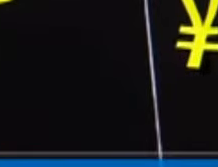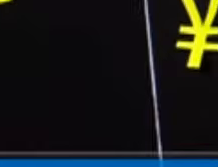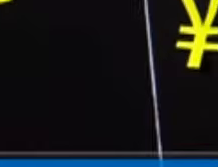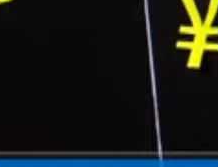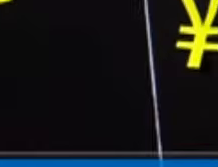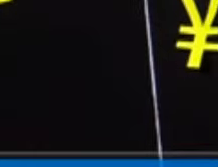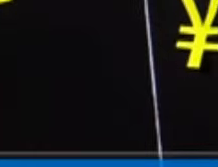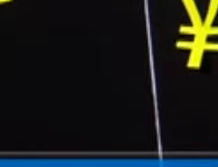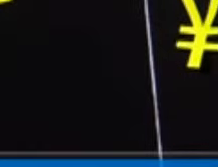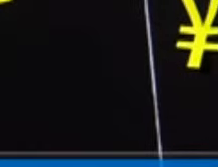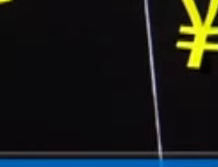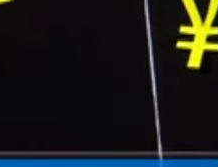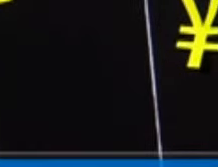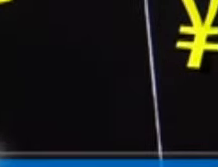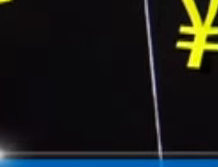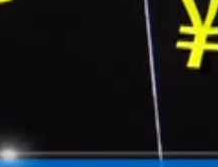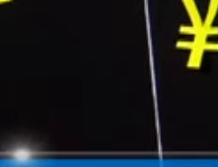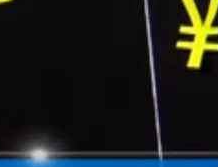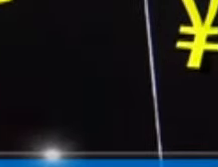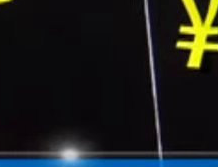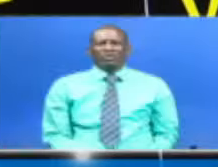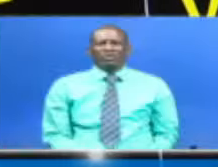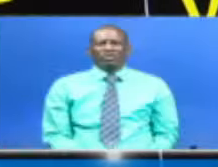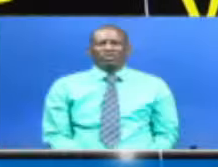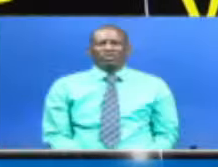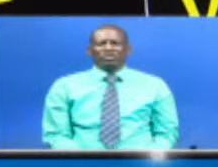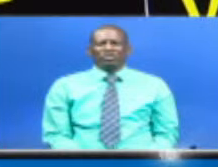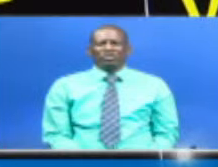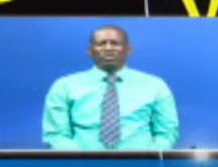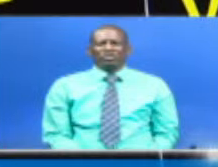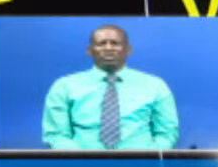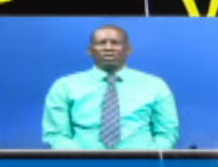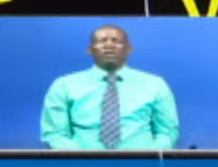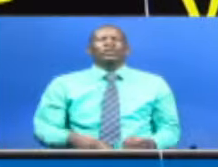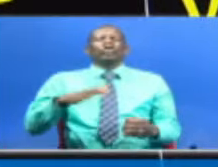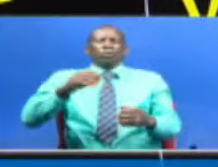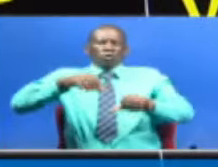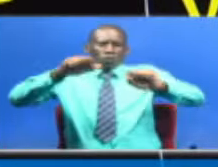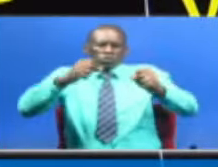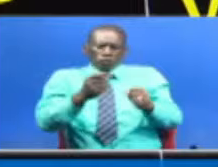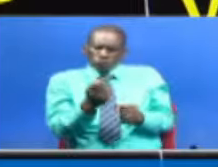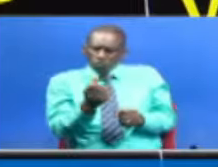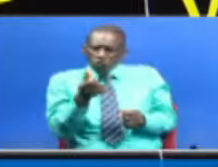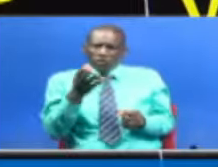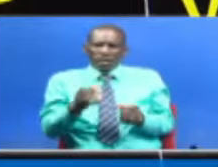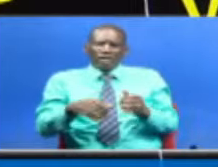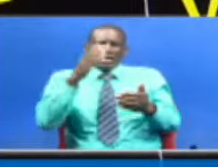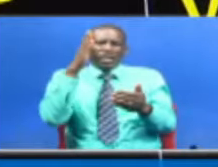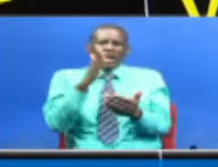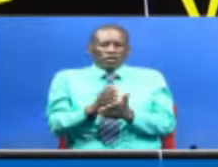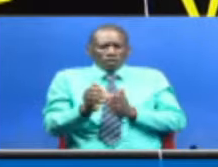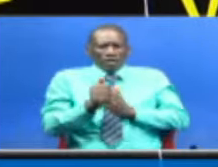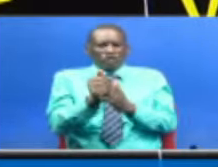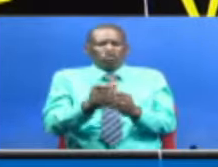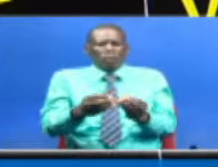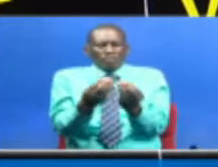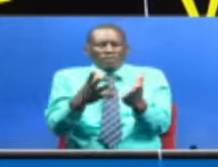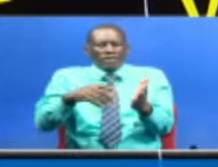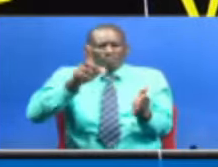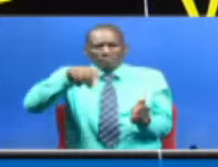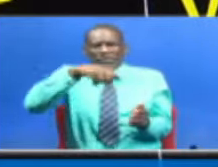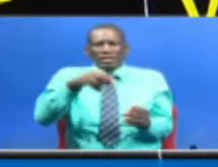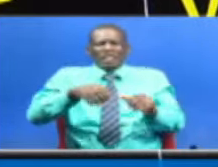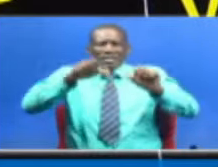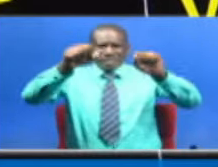the more expansive a network is, the more possibly a small thing can actually lead to a cascade of failures. Mm. Of